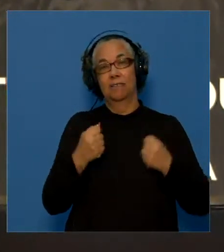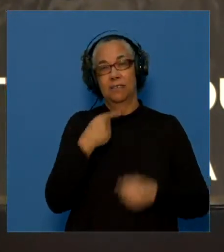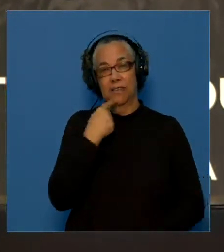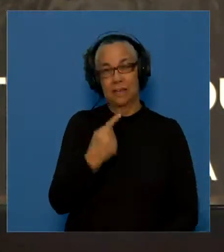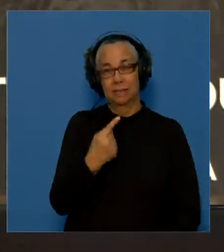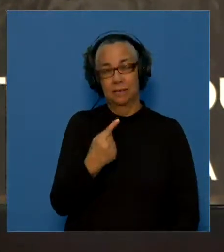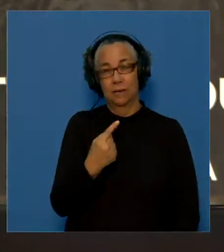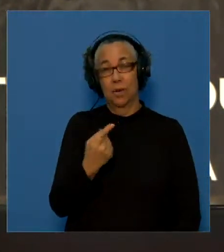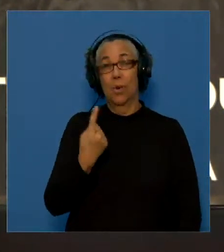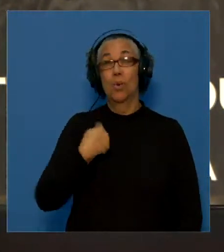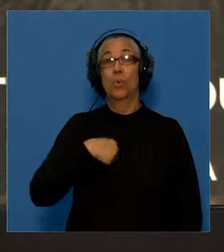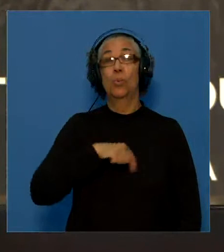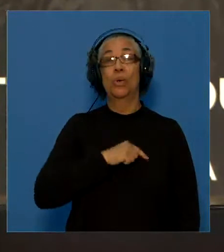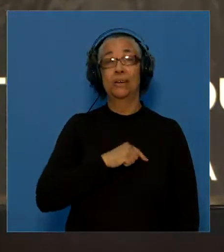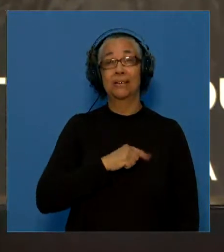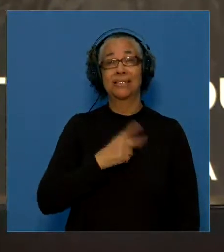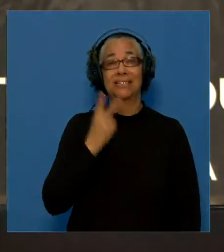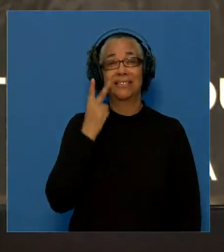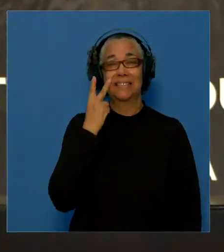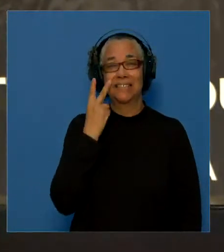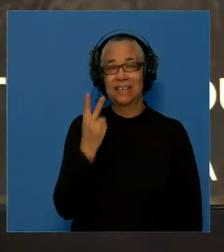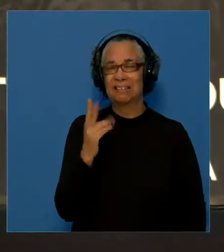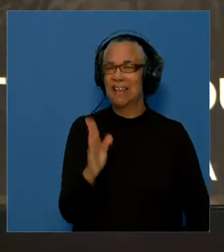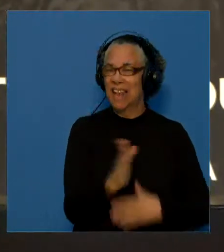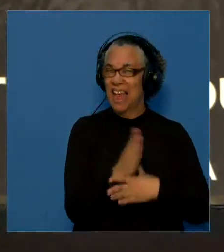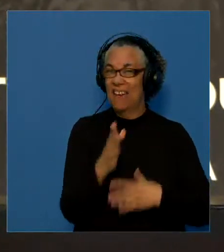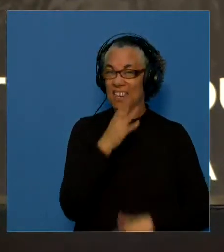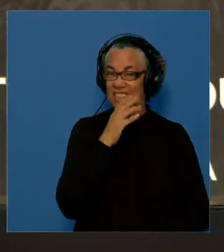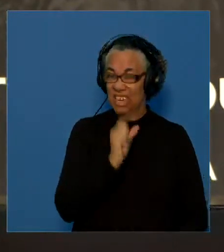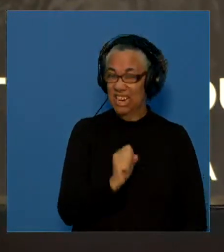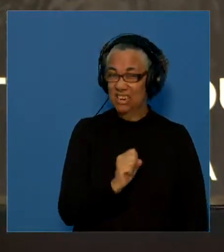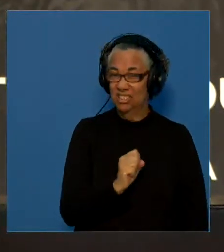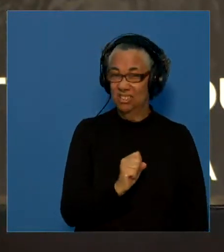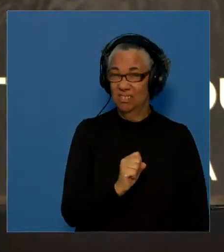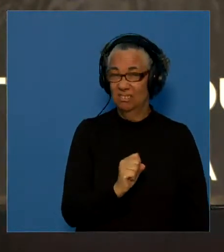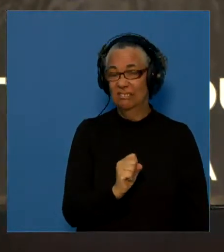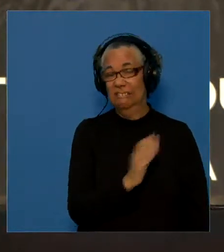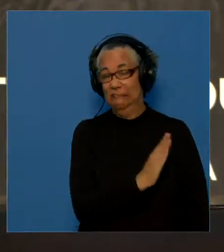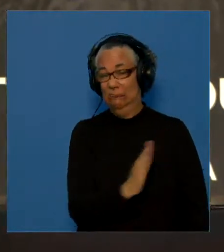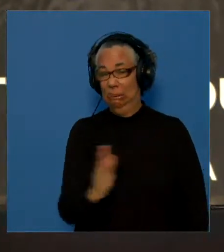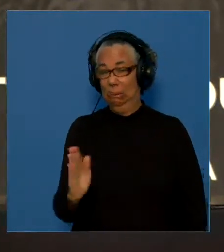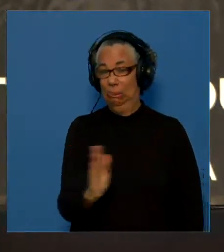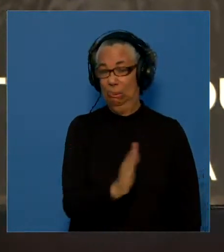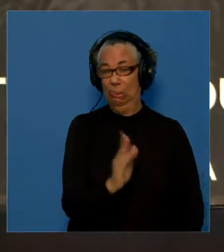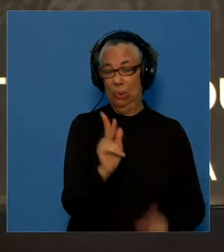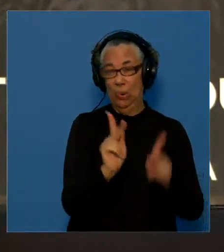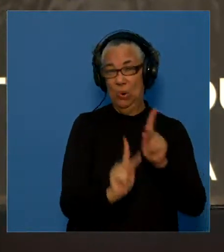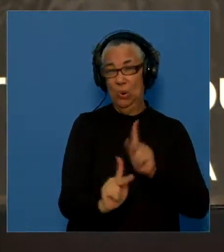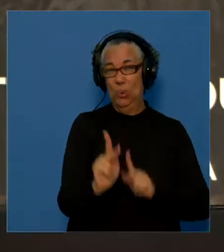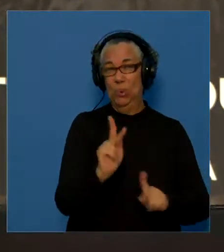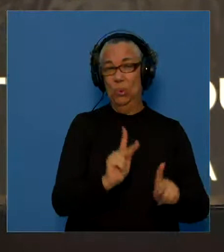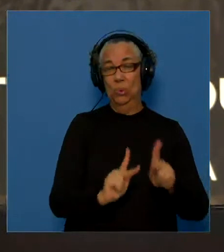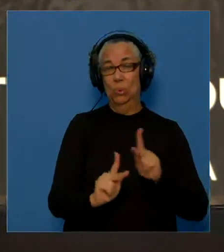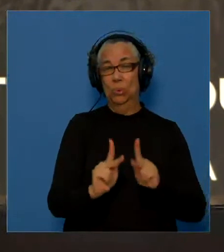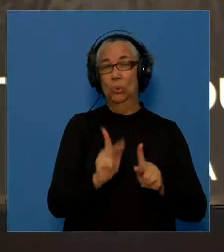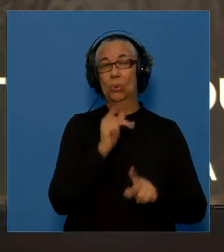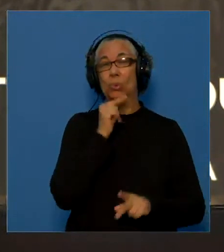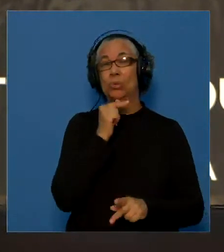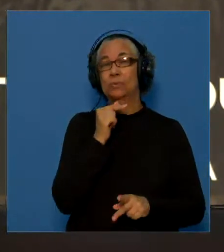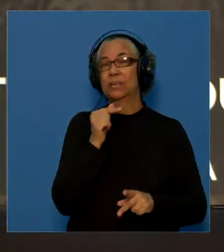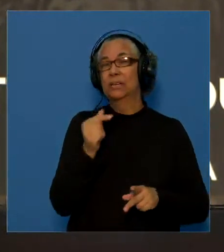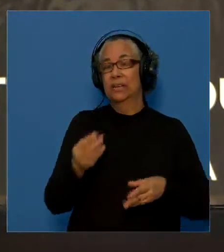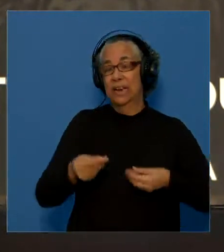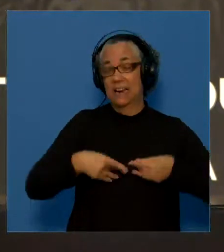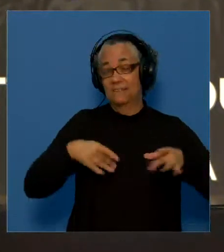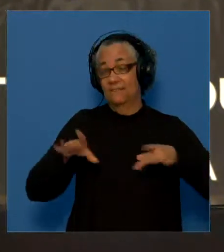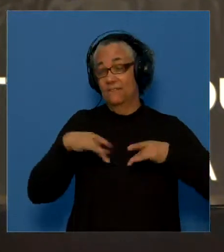Health, we are seeing the average age and also the age ranges of persons who have been infected